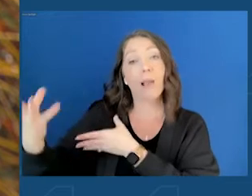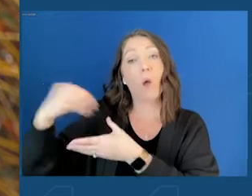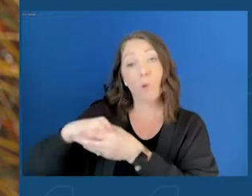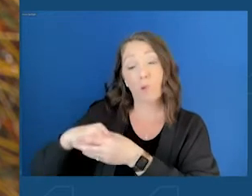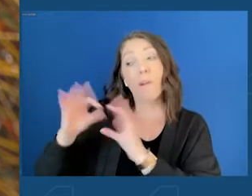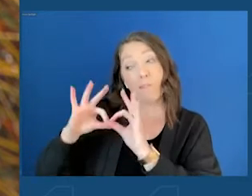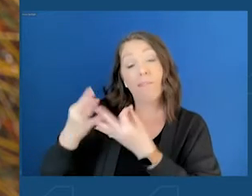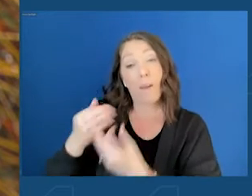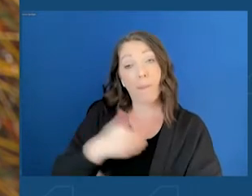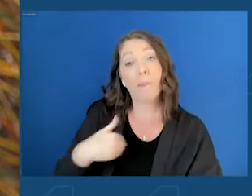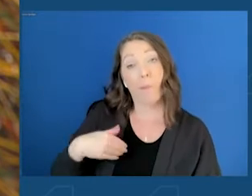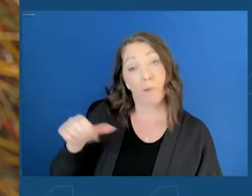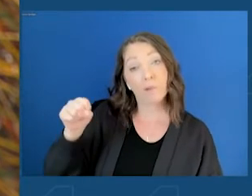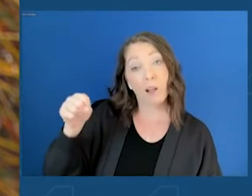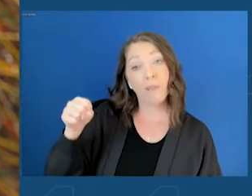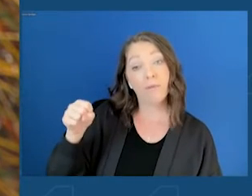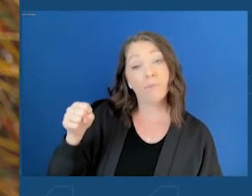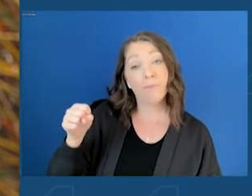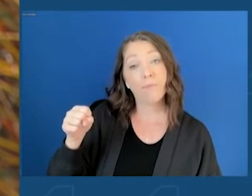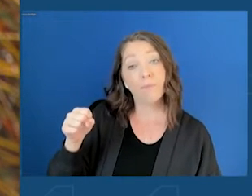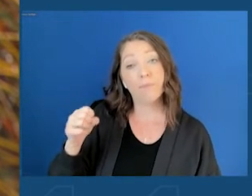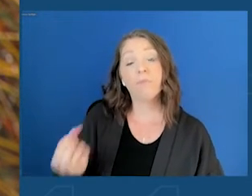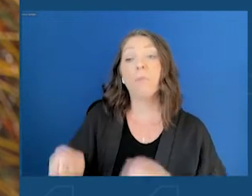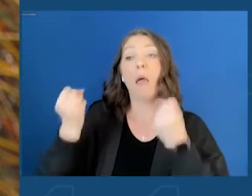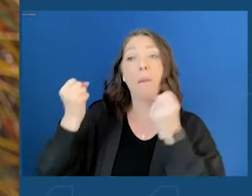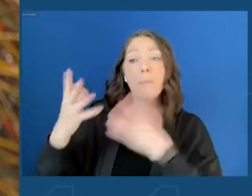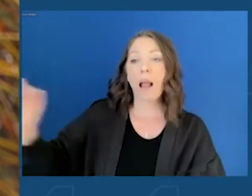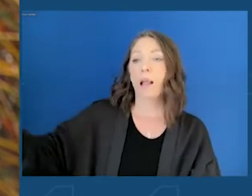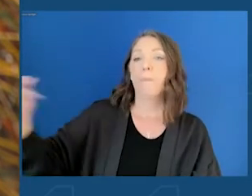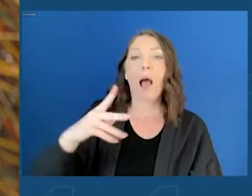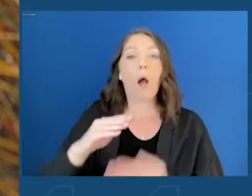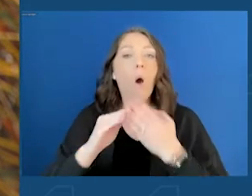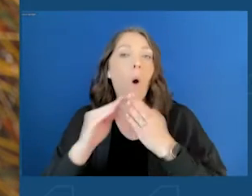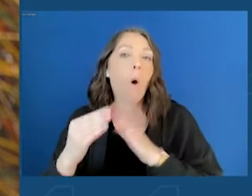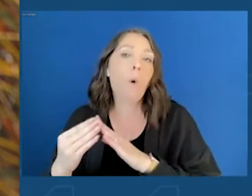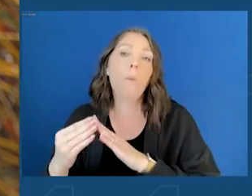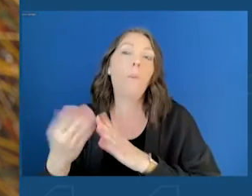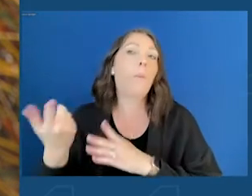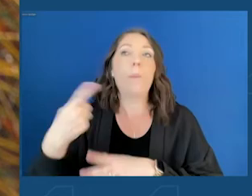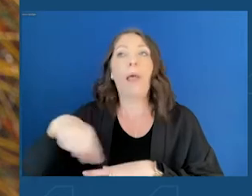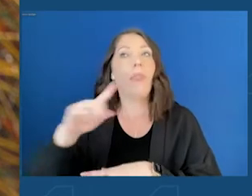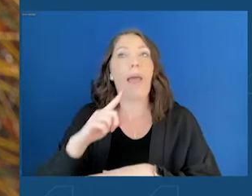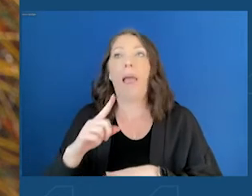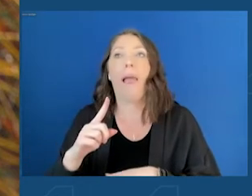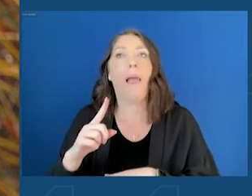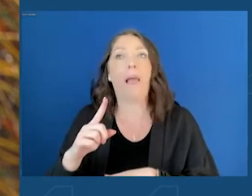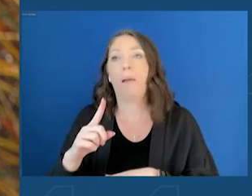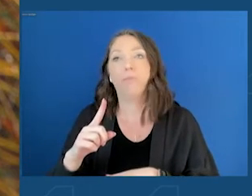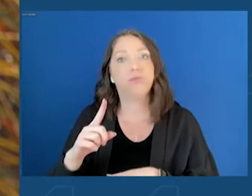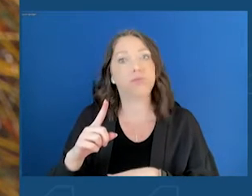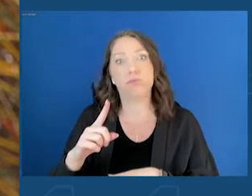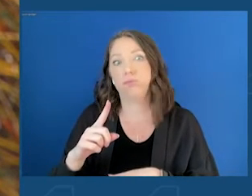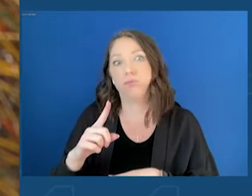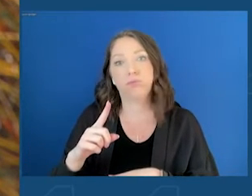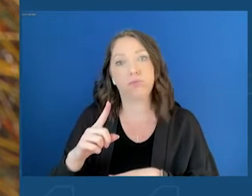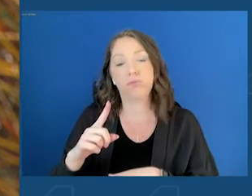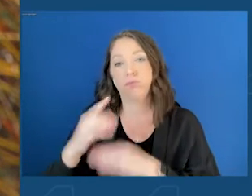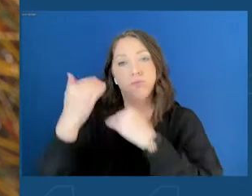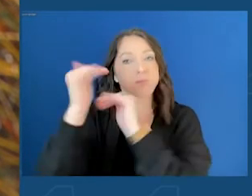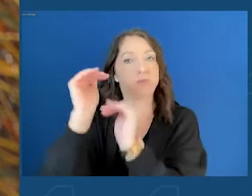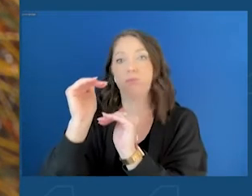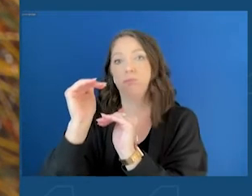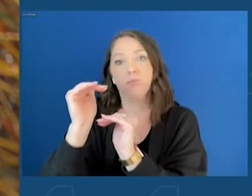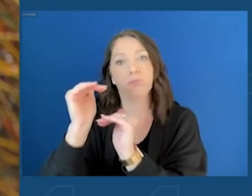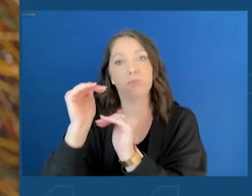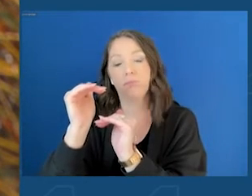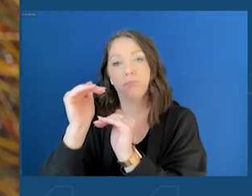members. Many came back home, but the collateral consequences of those convictions limited them, limited where